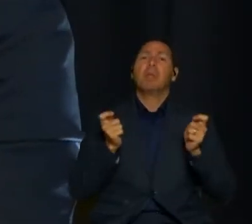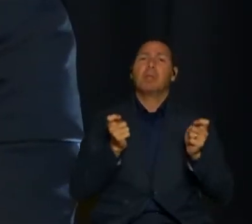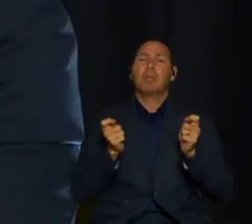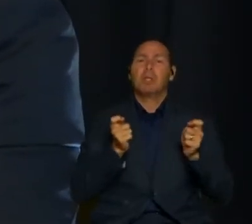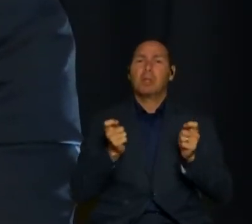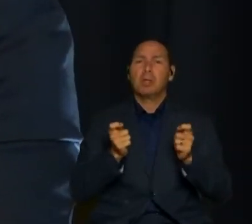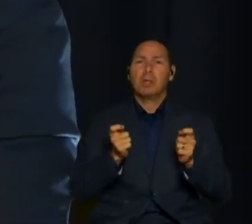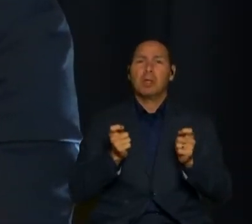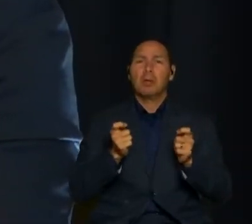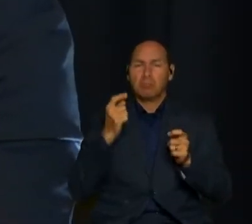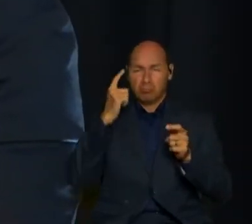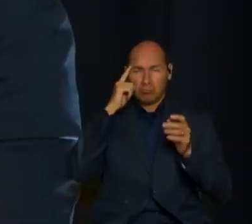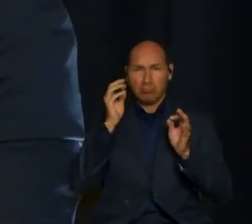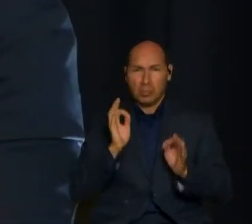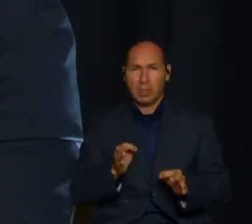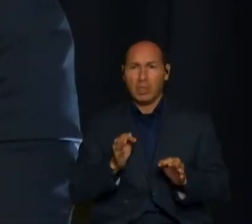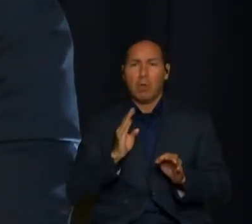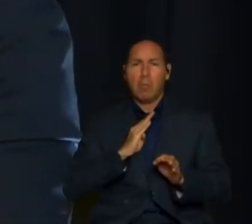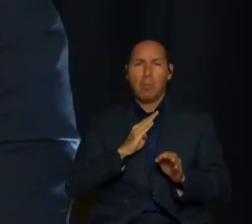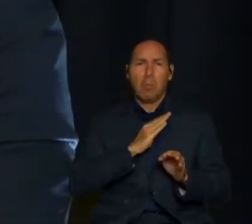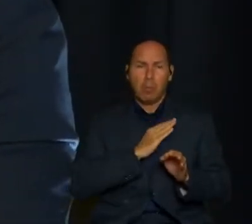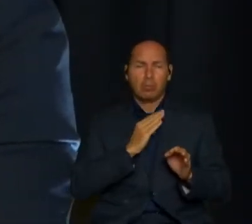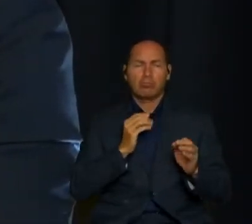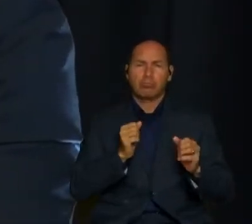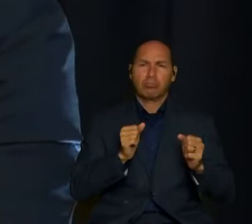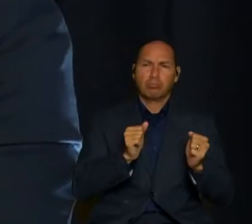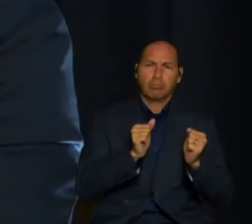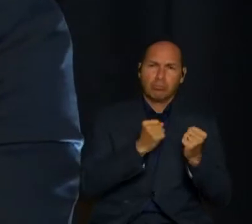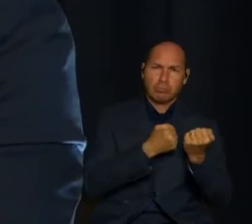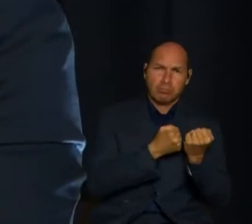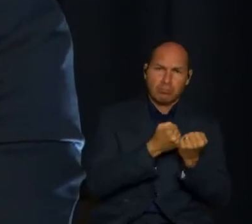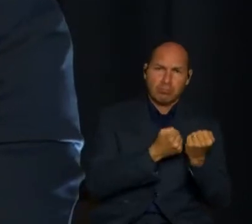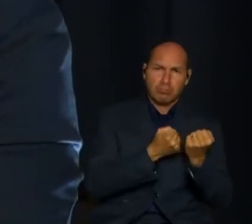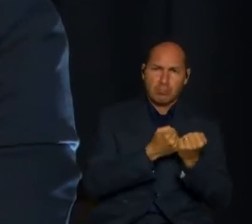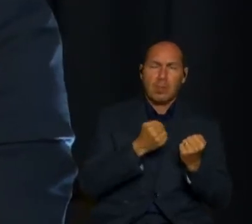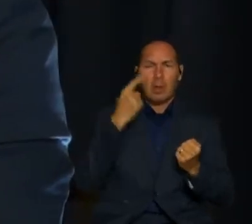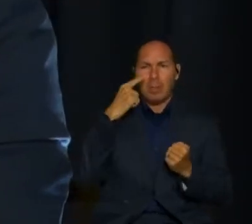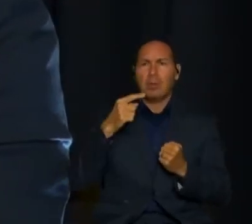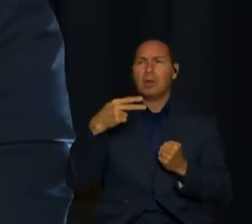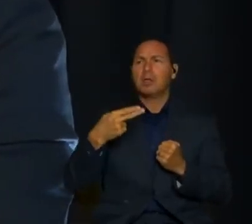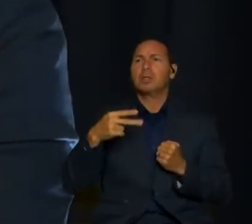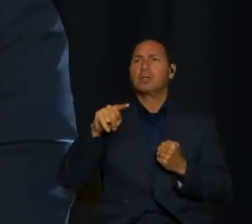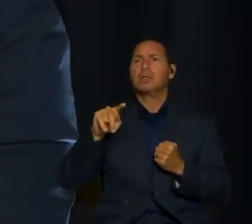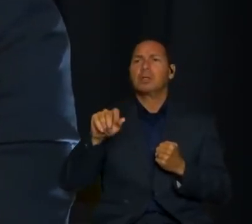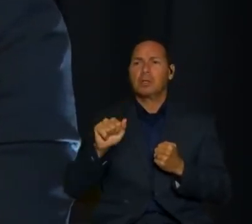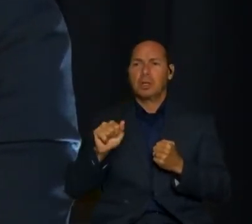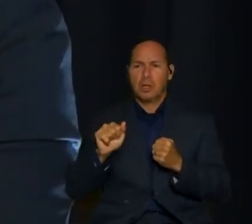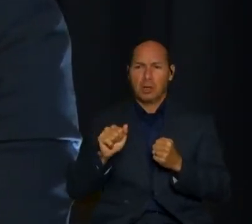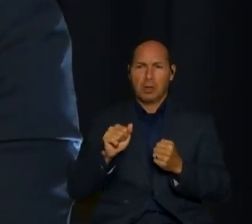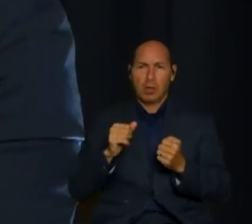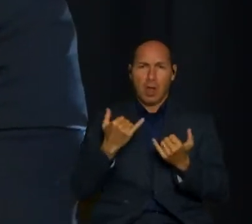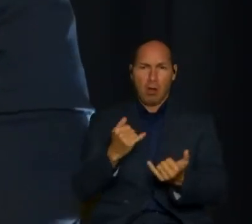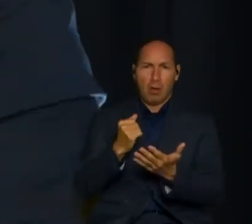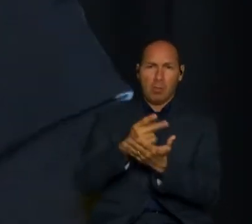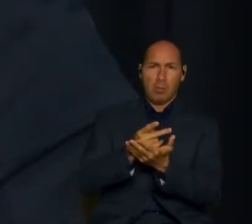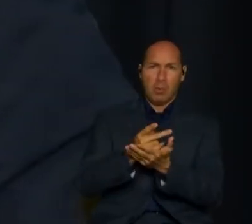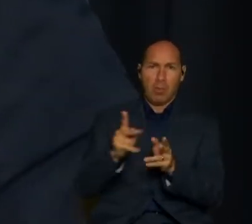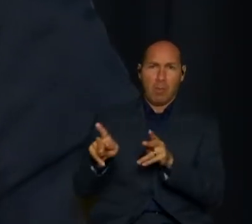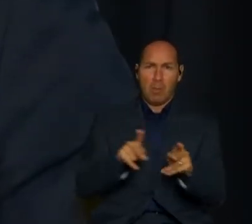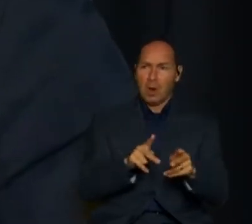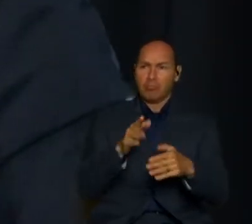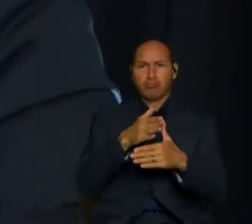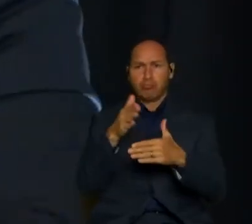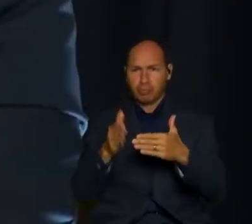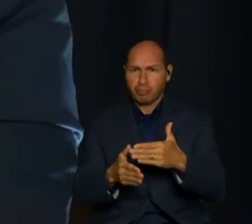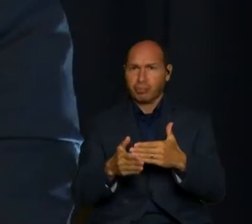the Oversight Board to effectuate the HTA's confirmed plan as soon as possible. As satisfied